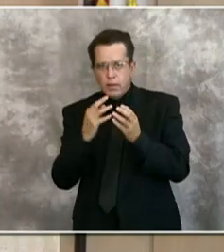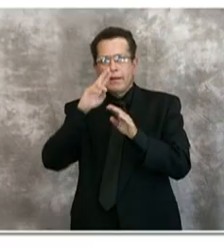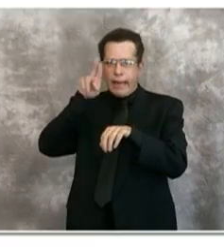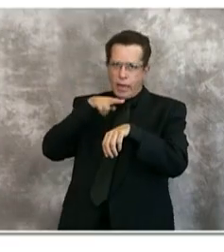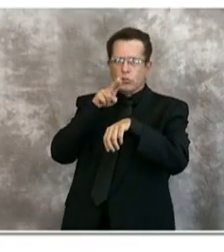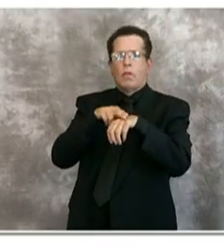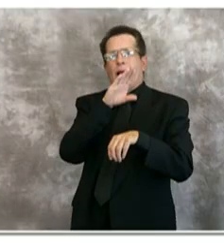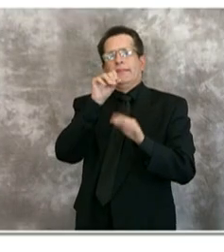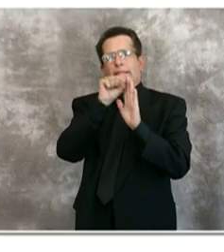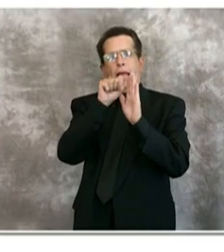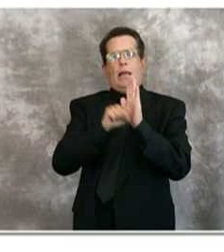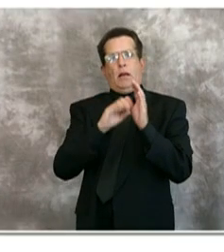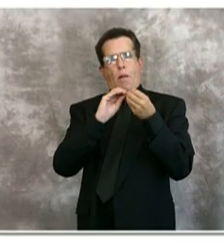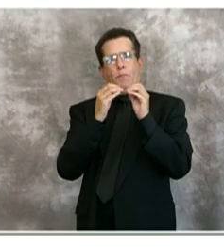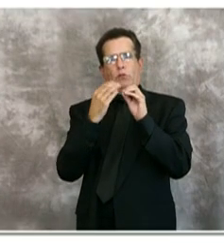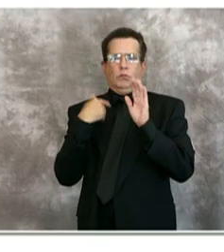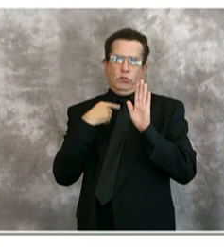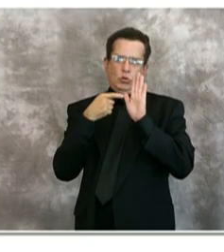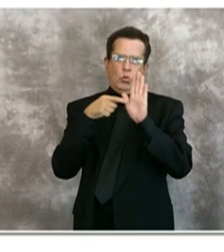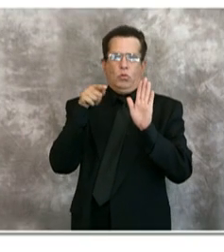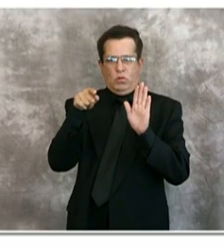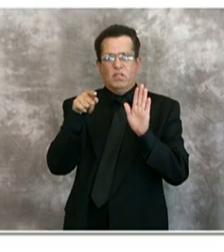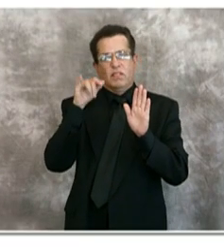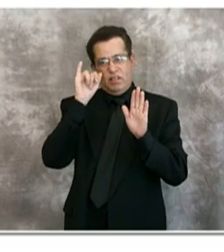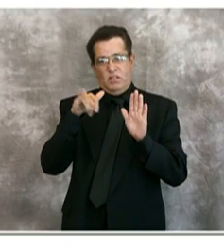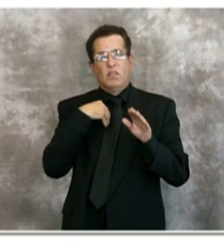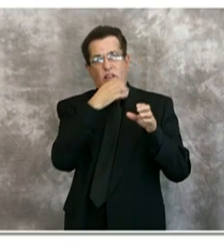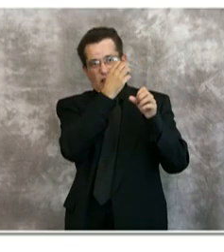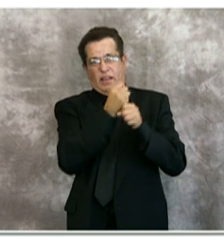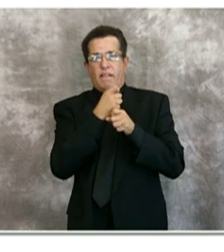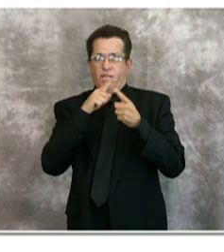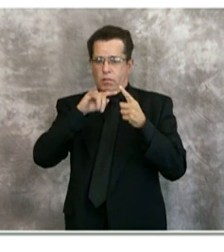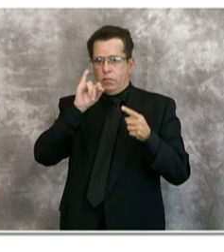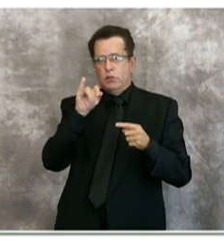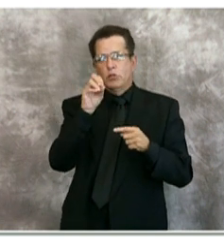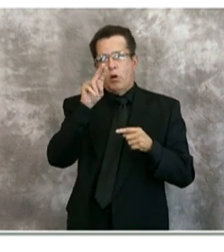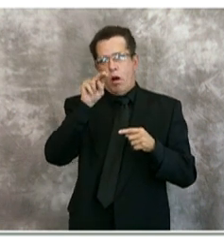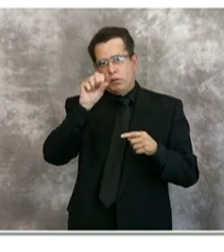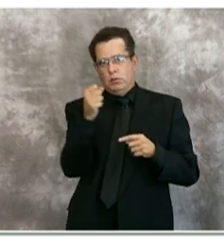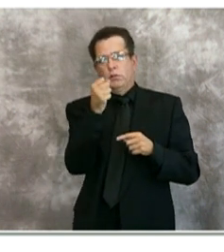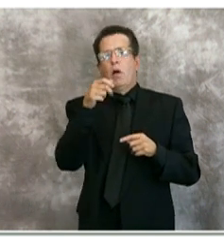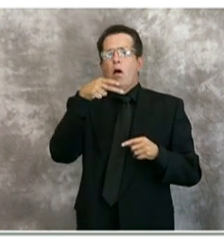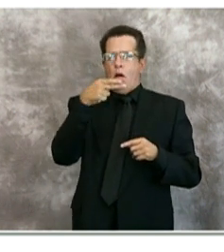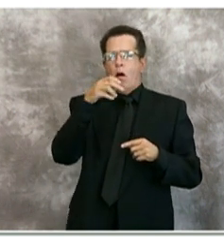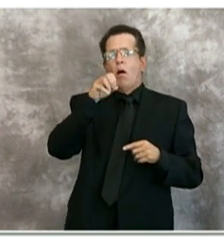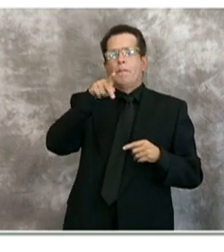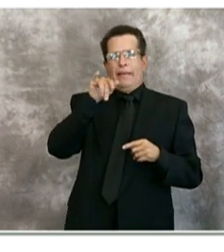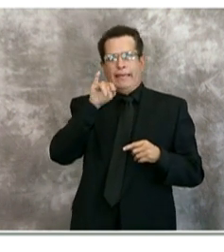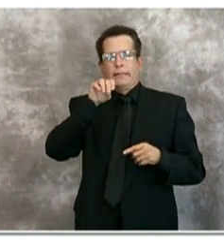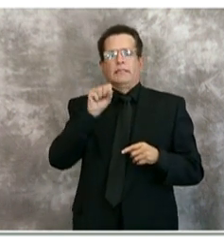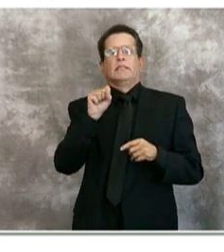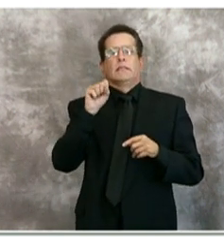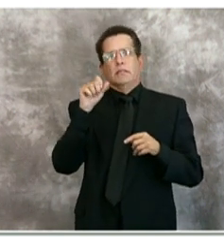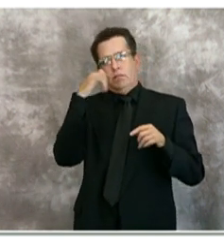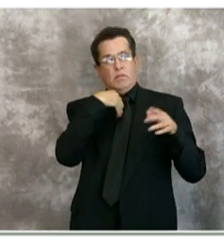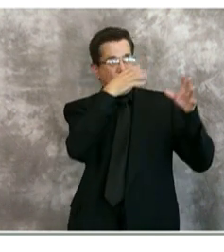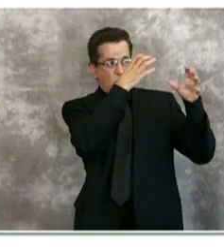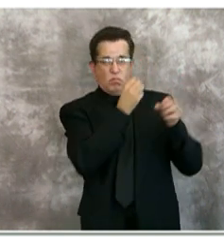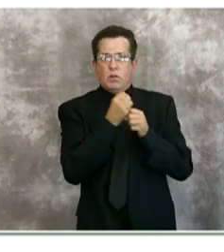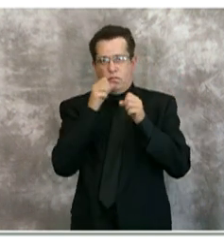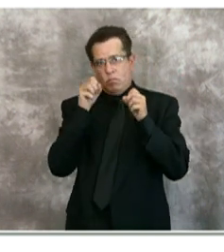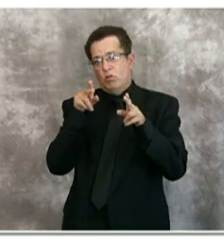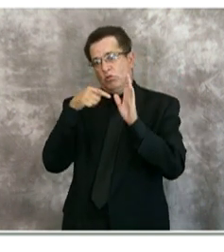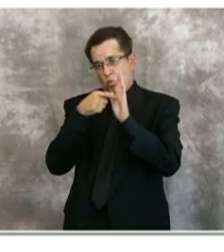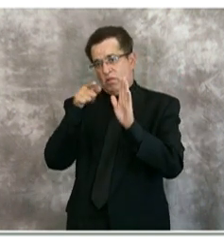statistics is based on the data that we retrieved from the Johns Hopkins dashboard, and it was obtained today around